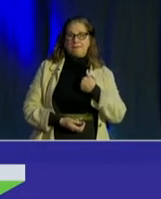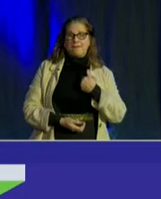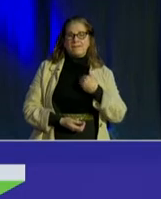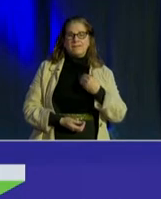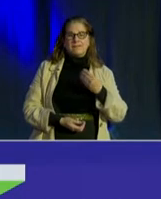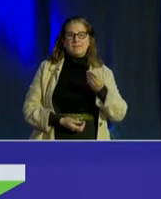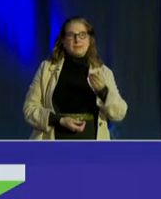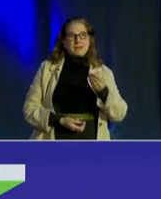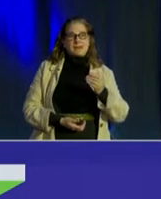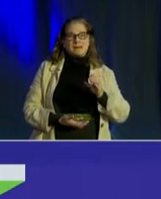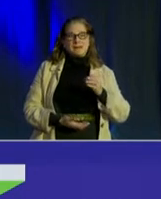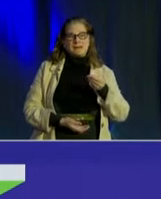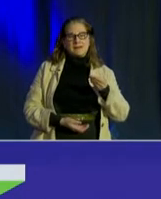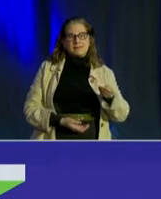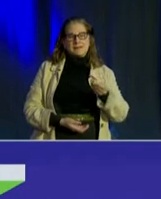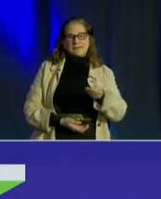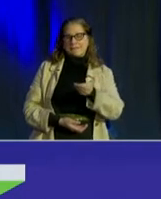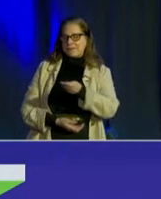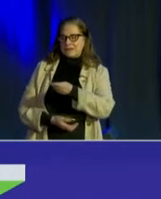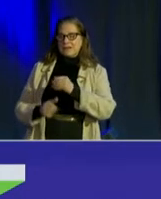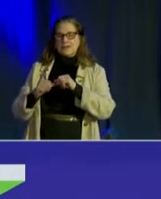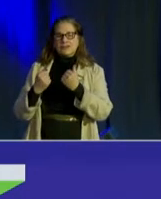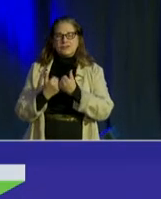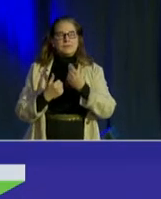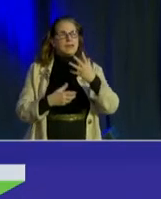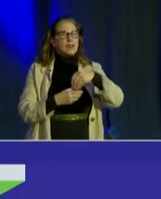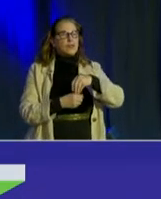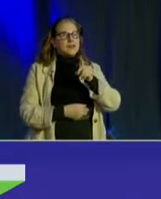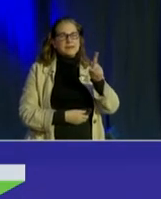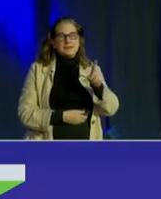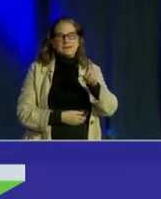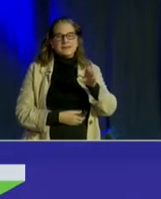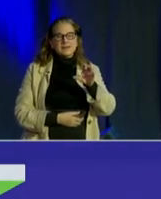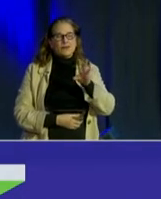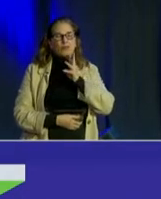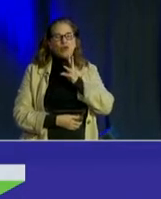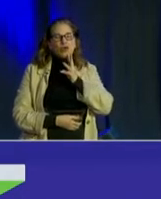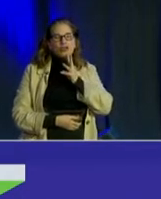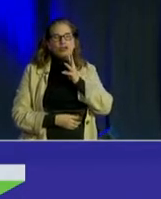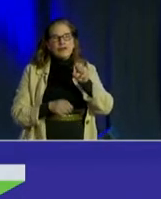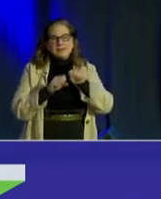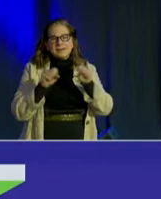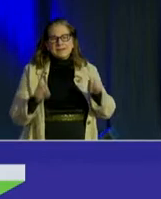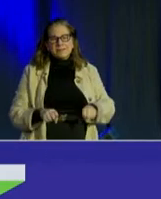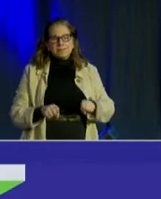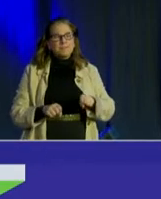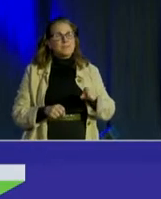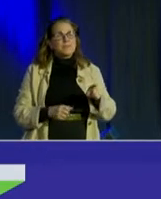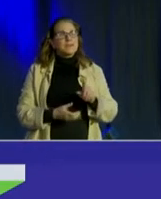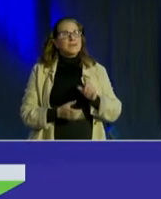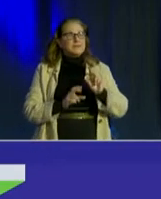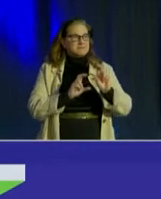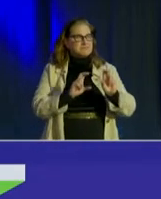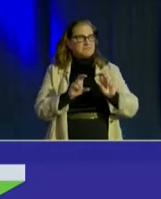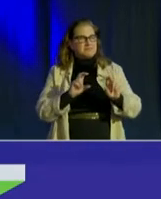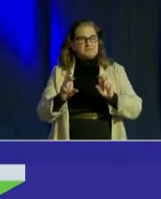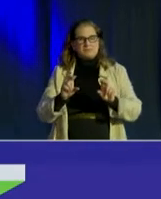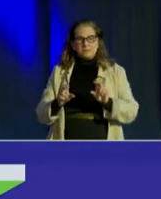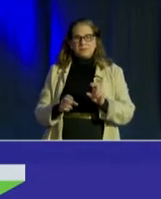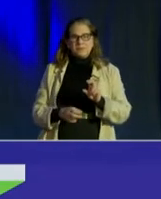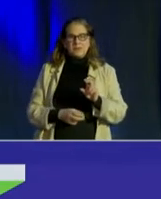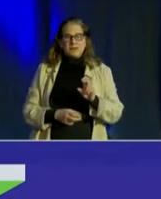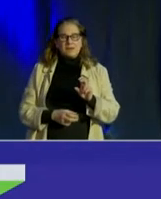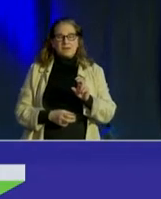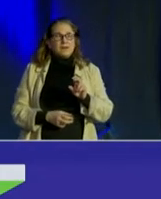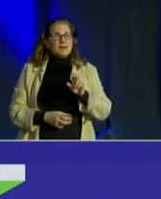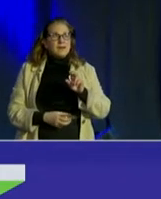the University of the District of Columbia. A little over $2 billion goes to our Public Works and Government Operations